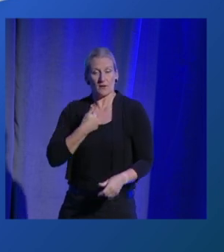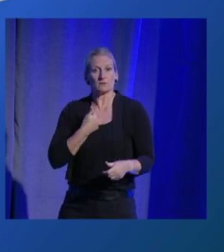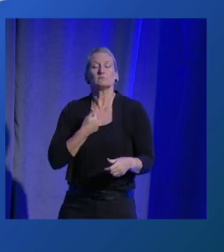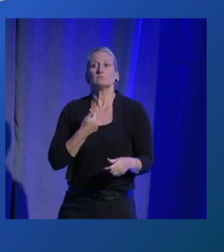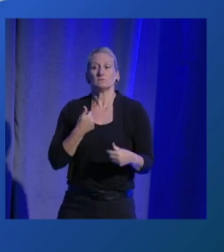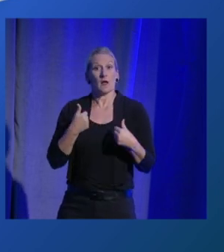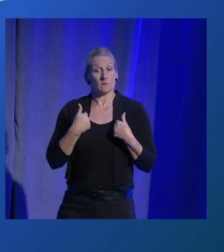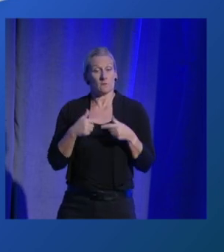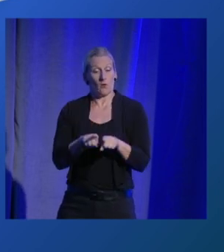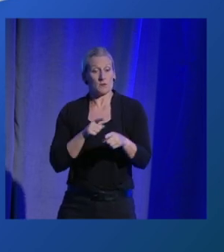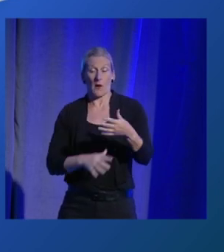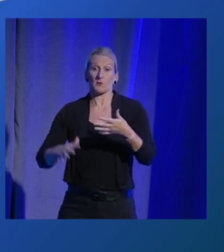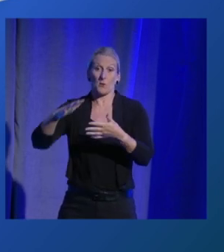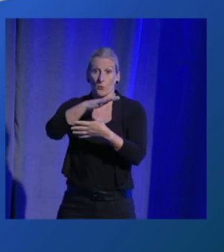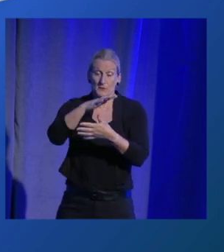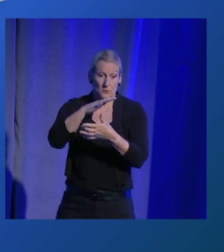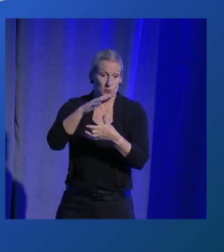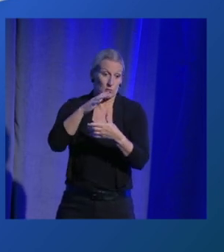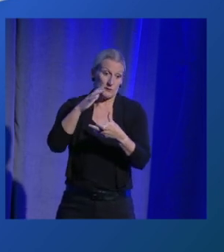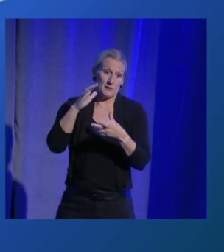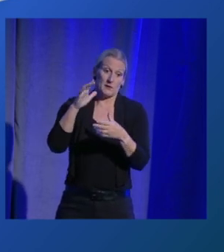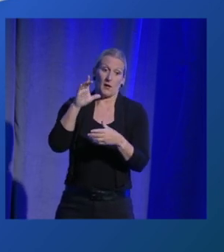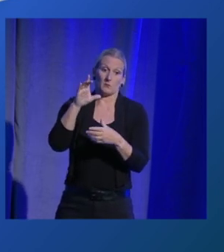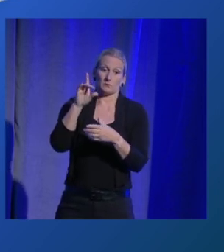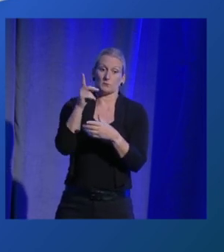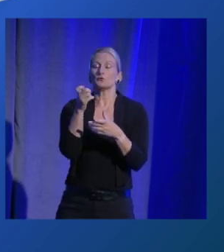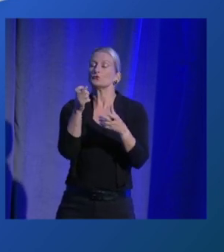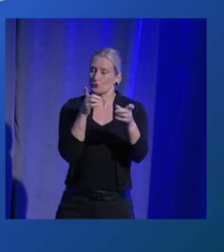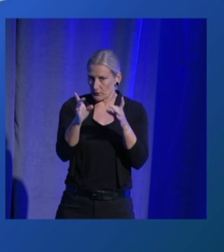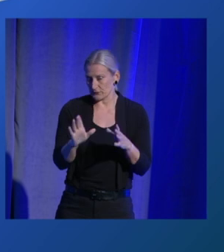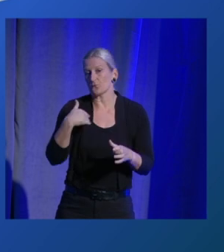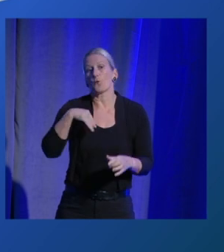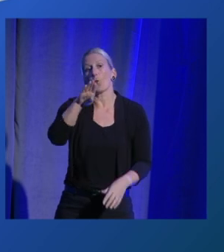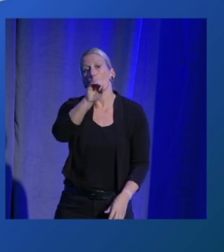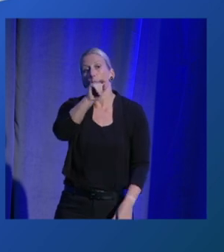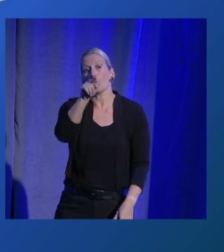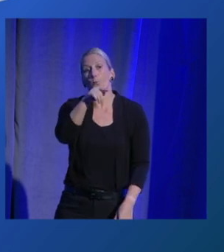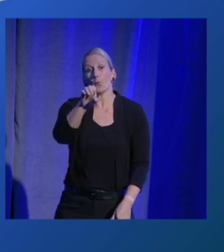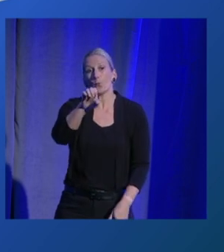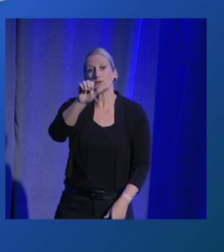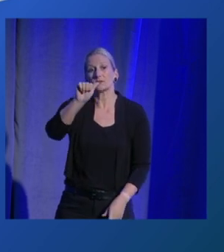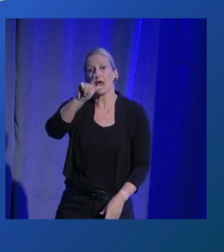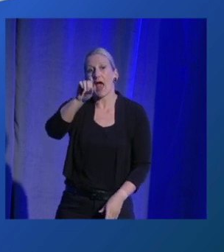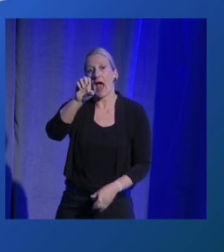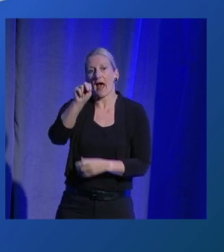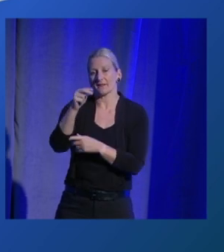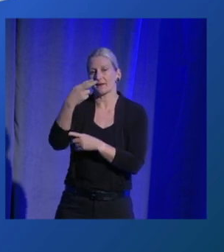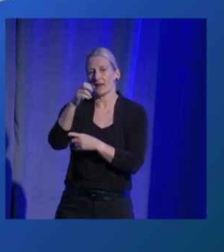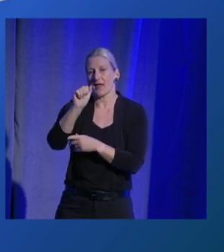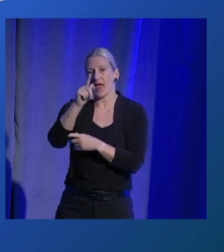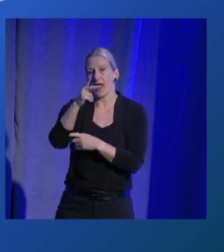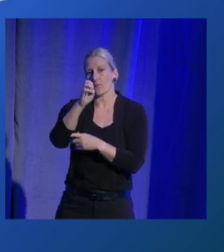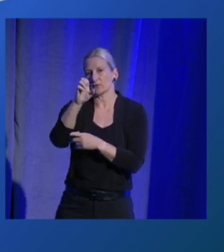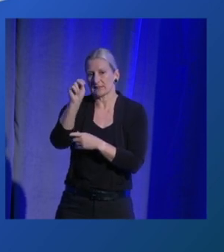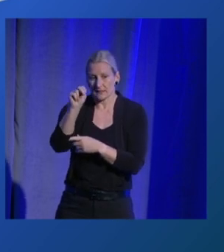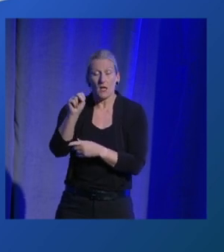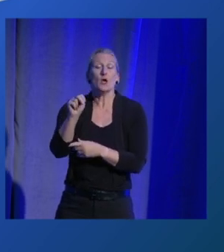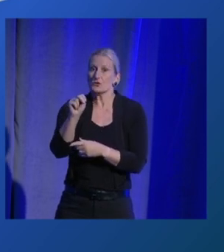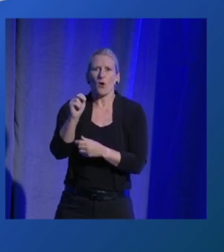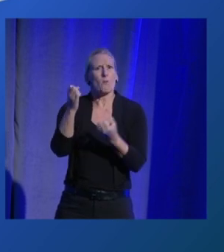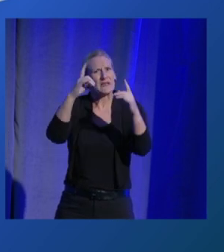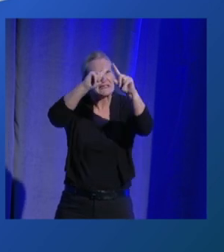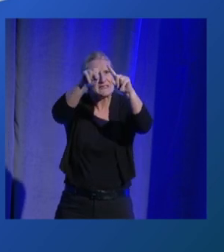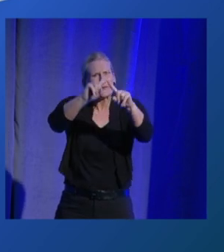Hamilton and I spent the last five years uh with the radian Earth foundation and that's kind of a a unique